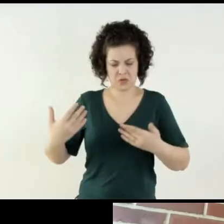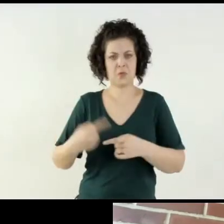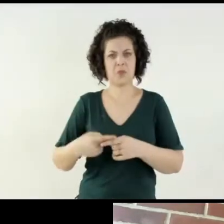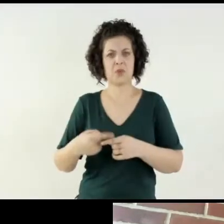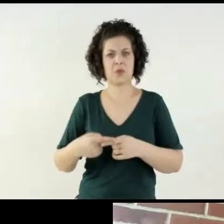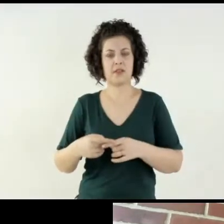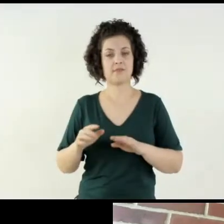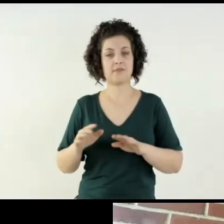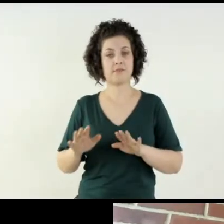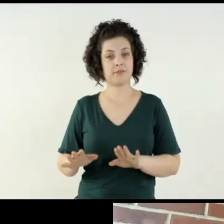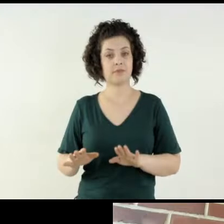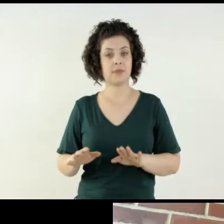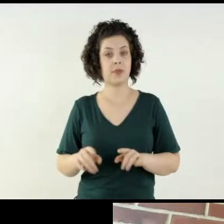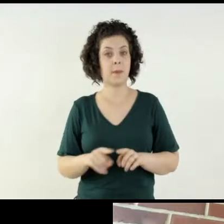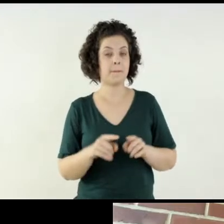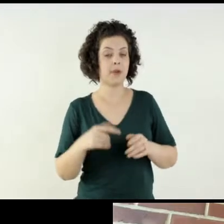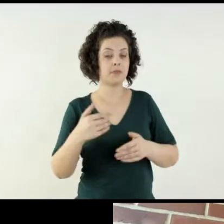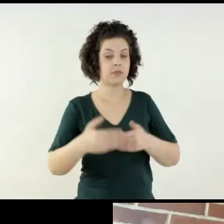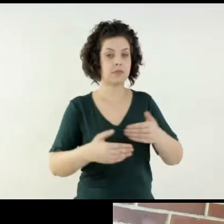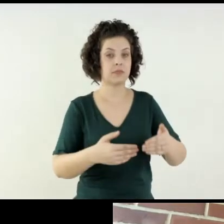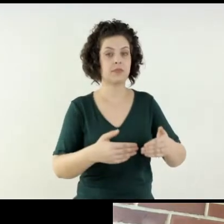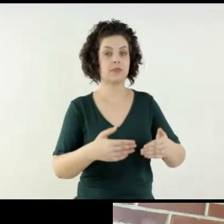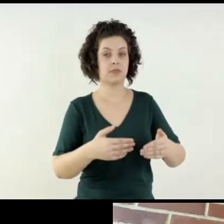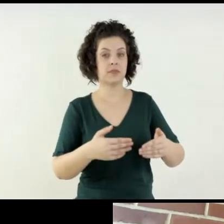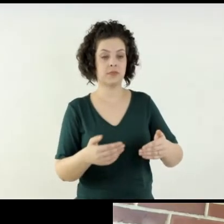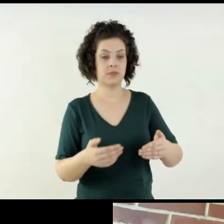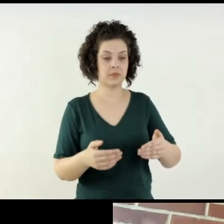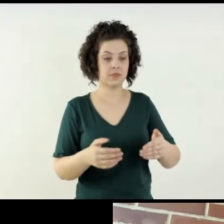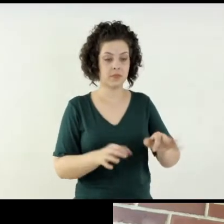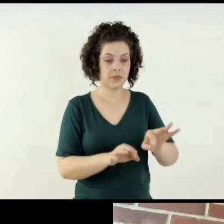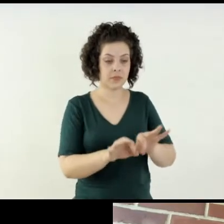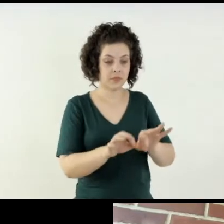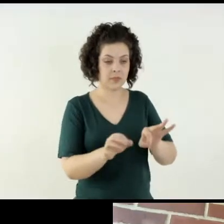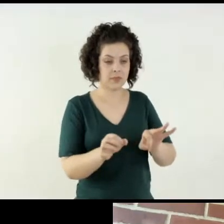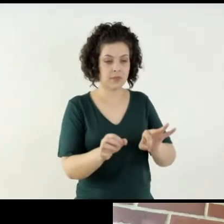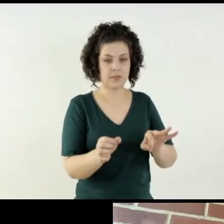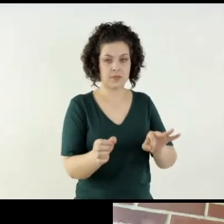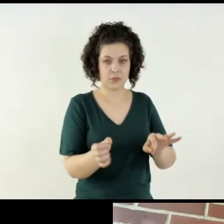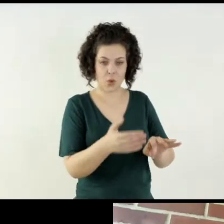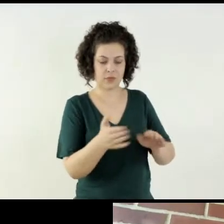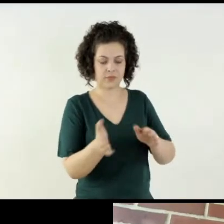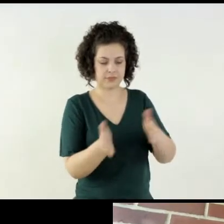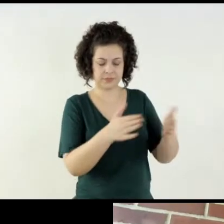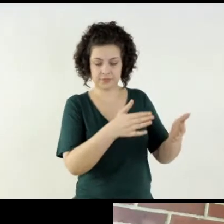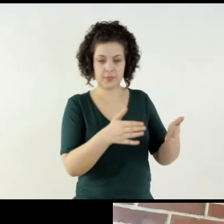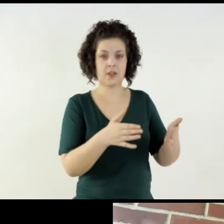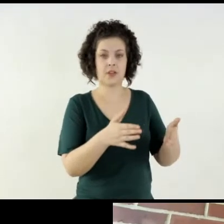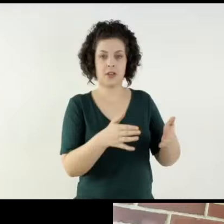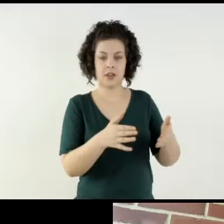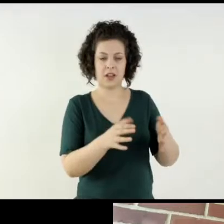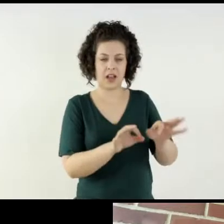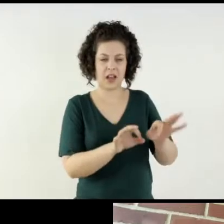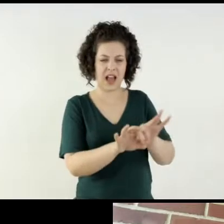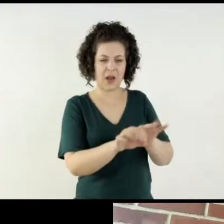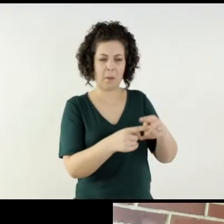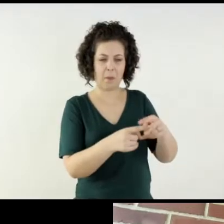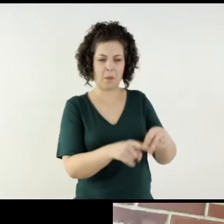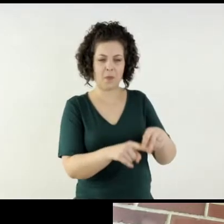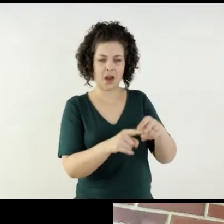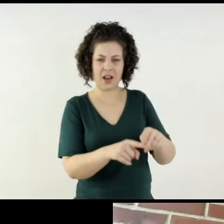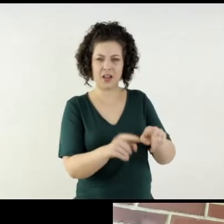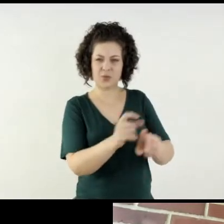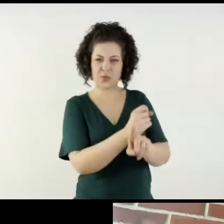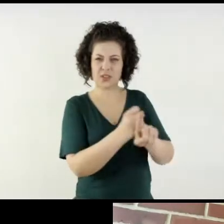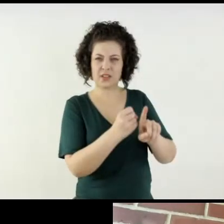to reimagine what it means to exist in a society where the violence of patriarchy